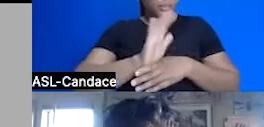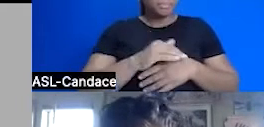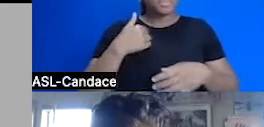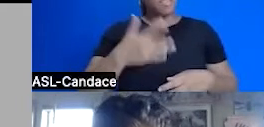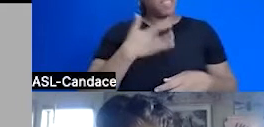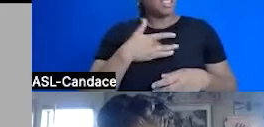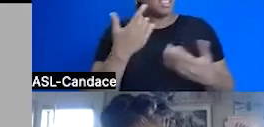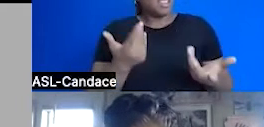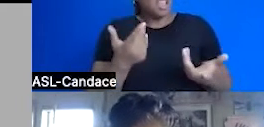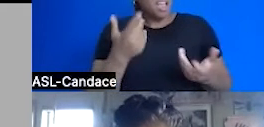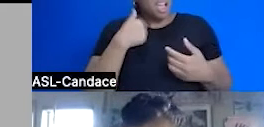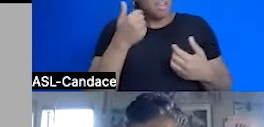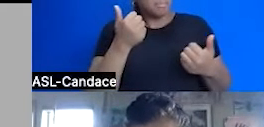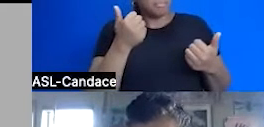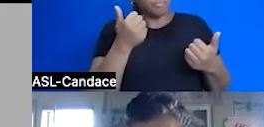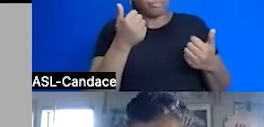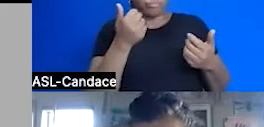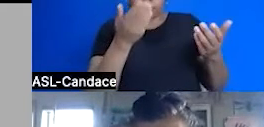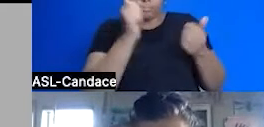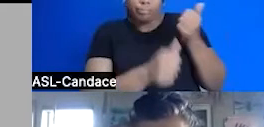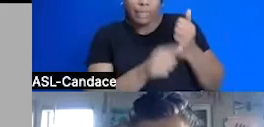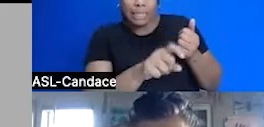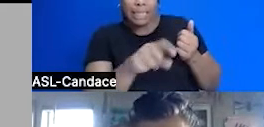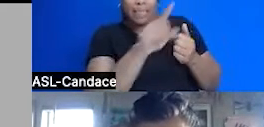feel like I'm in service to, and